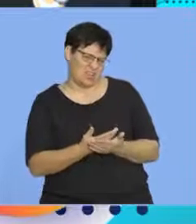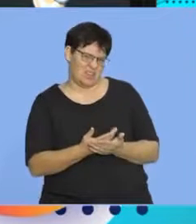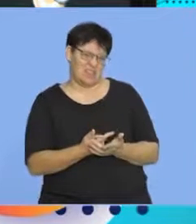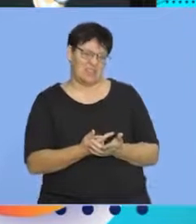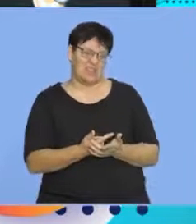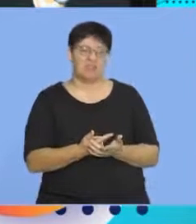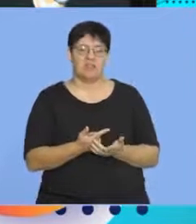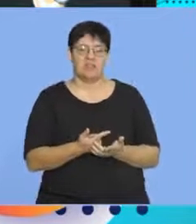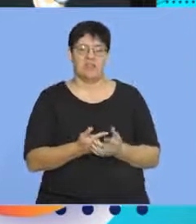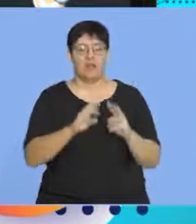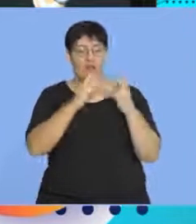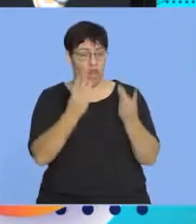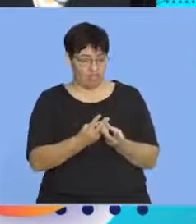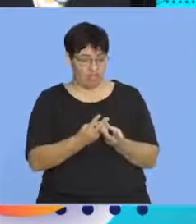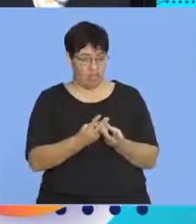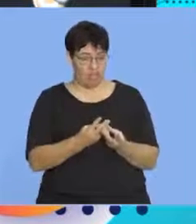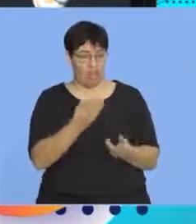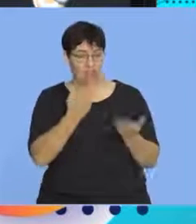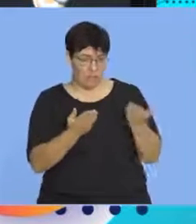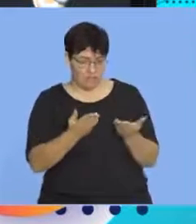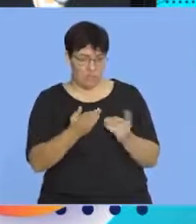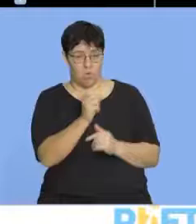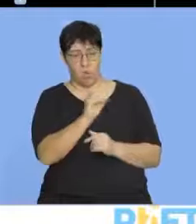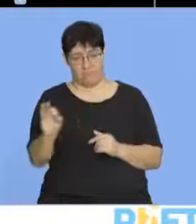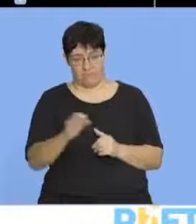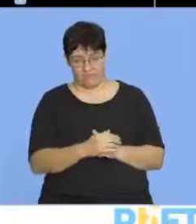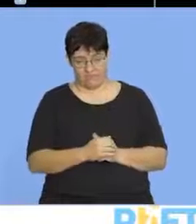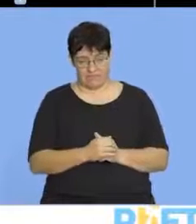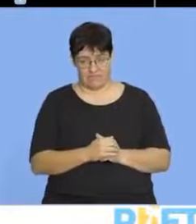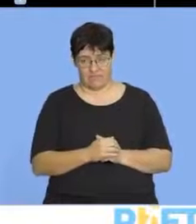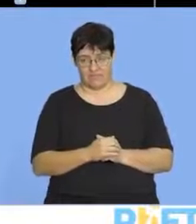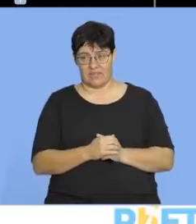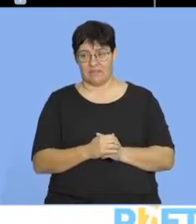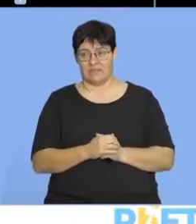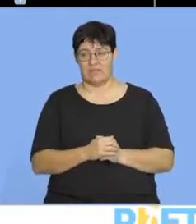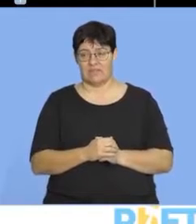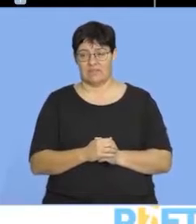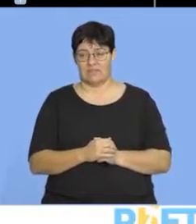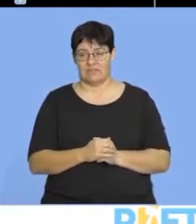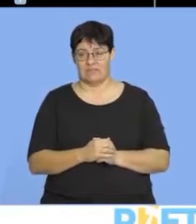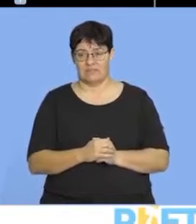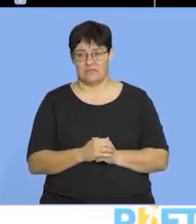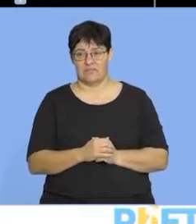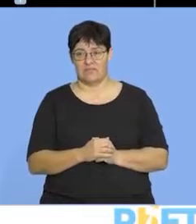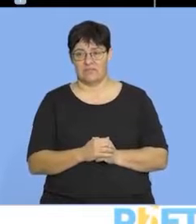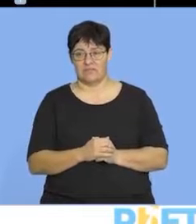turn the Earth's gravity off. Watch. So I'm going to let it go.